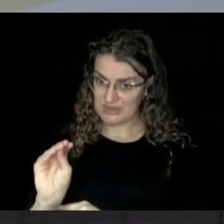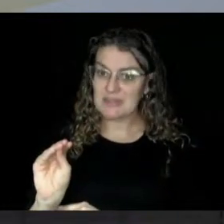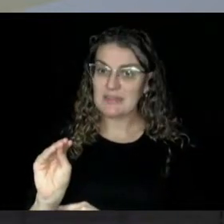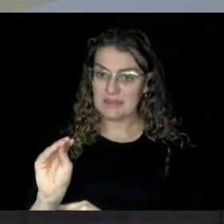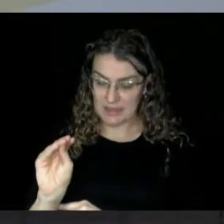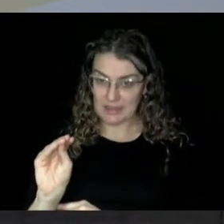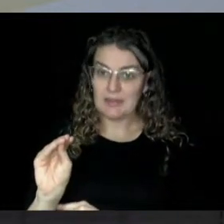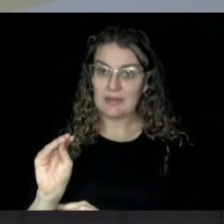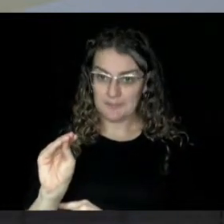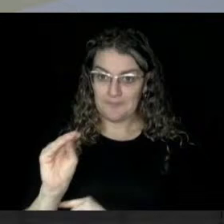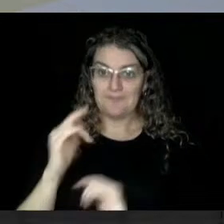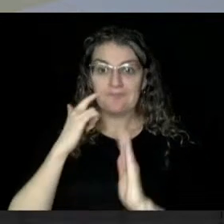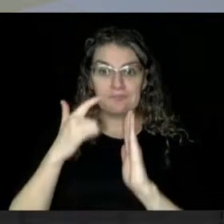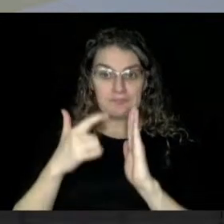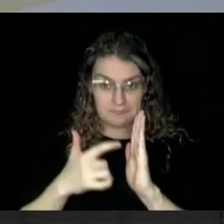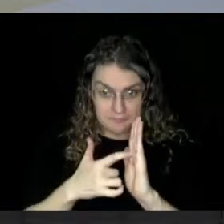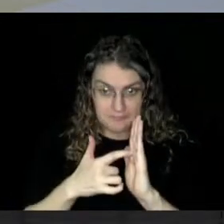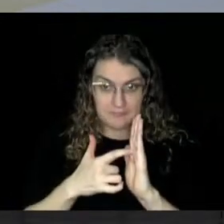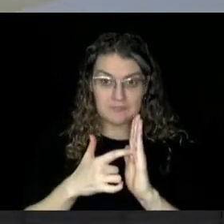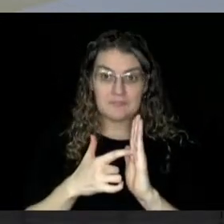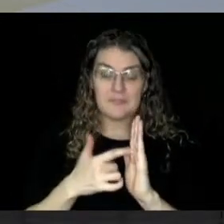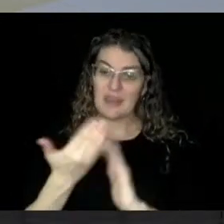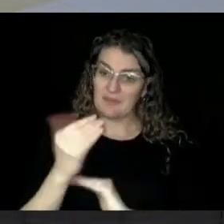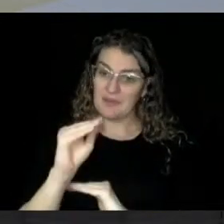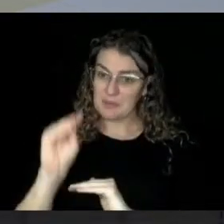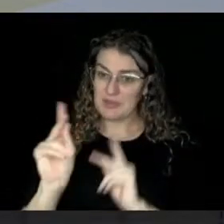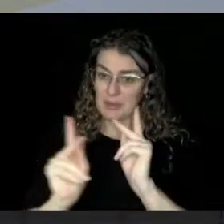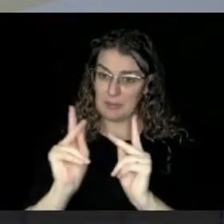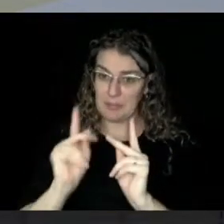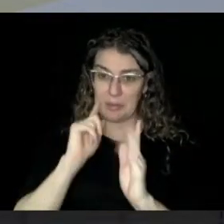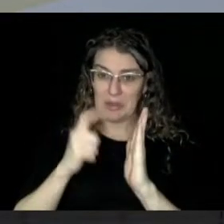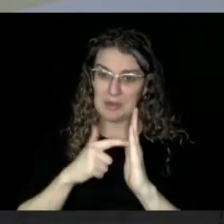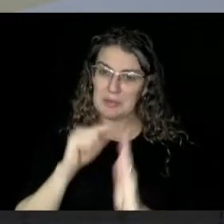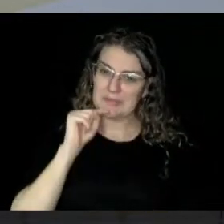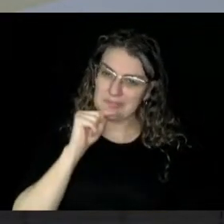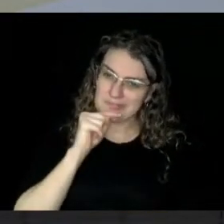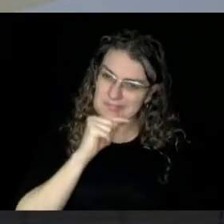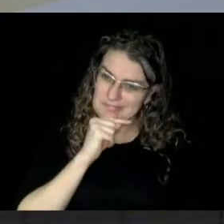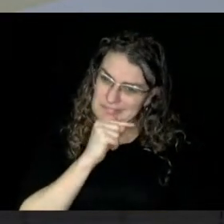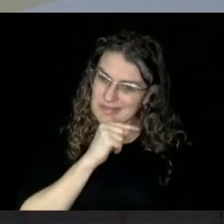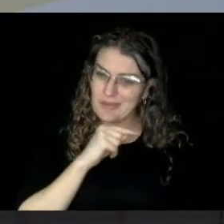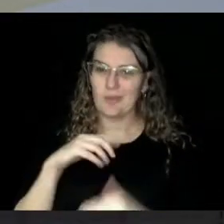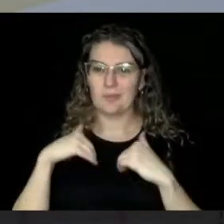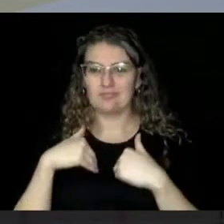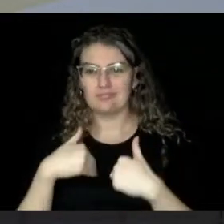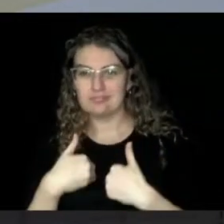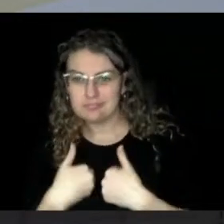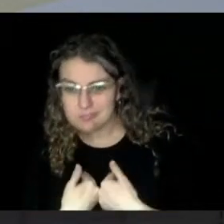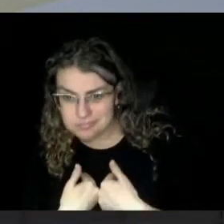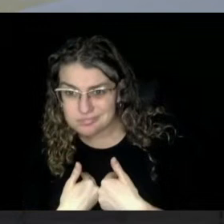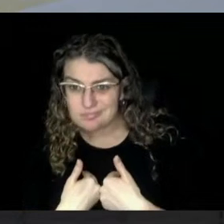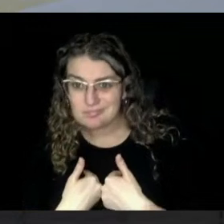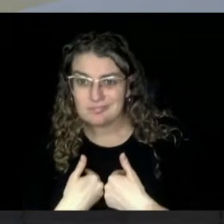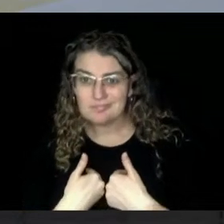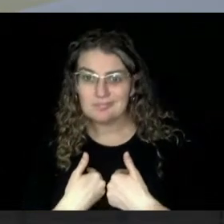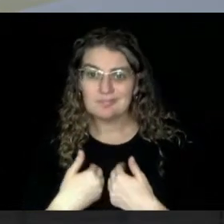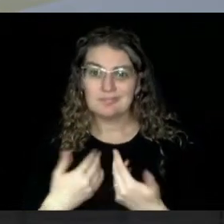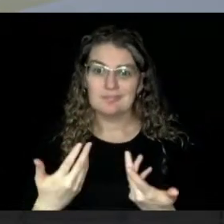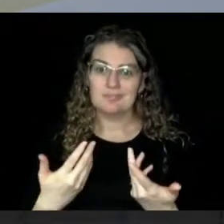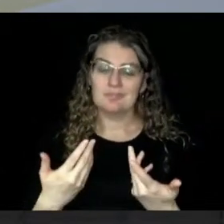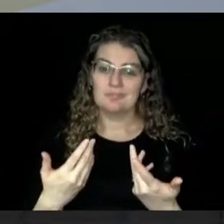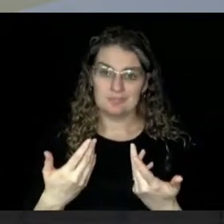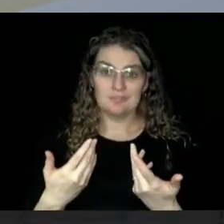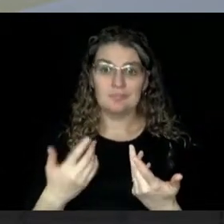vary, of people may get some of those aches and pains and fatigue type of